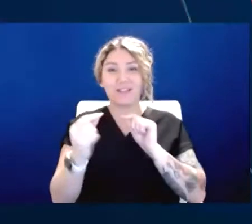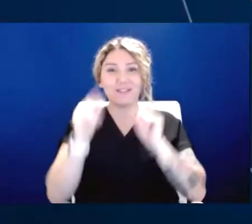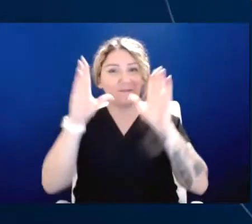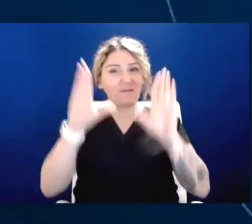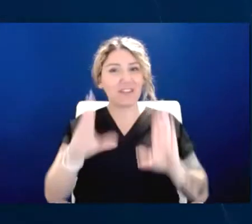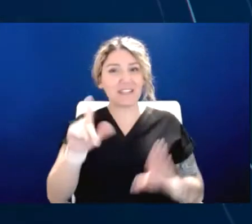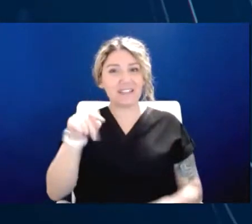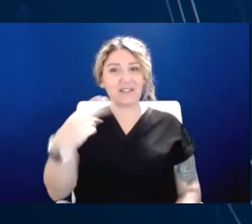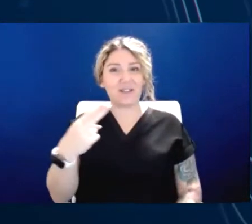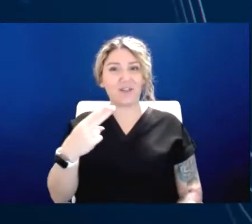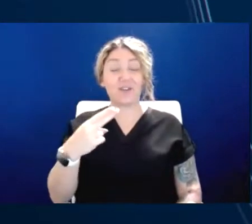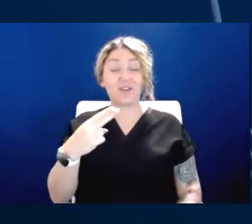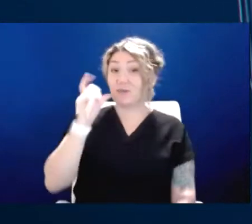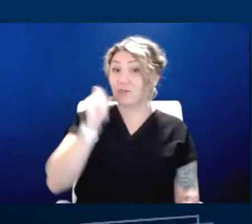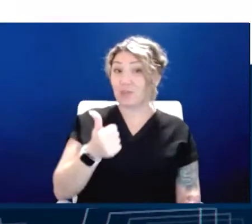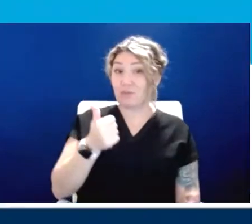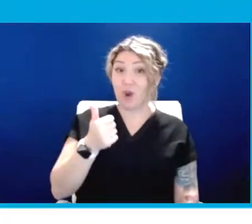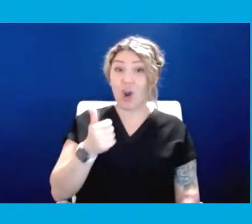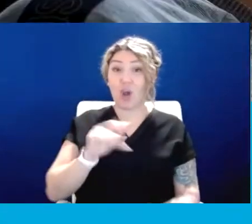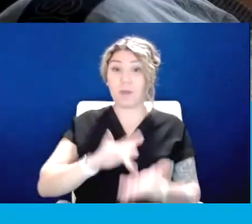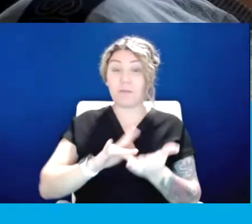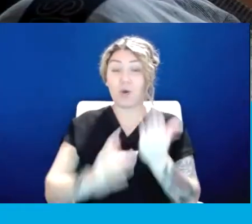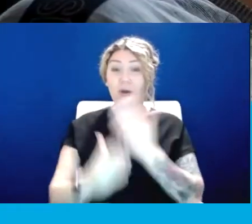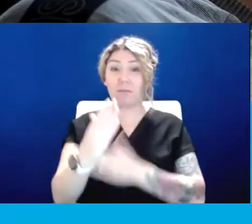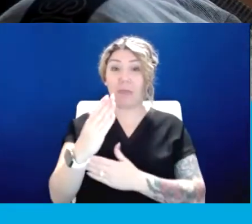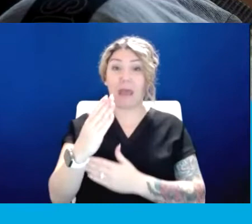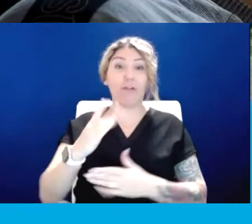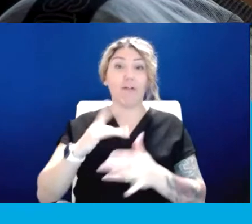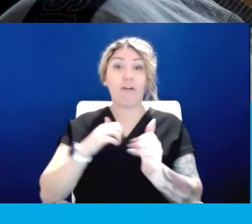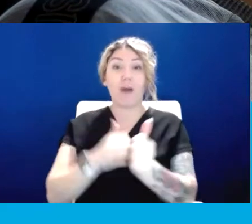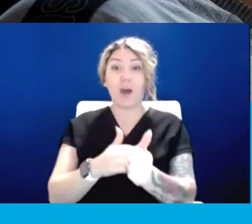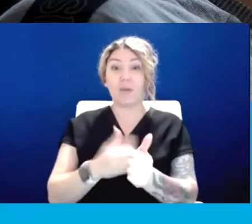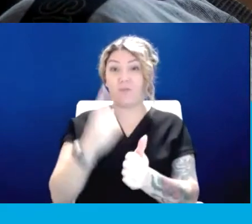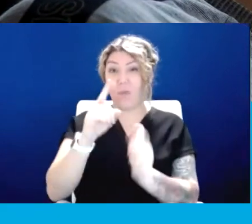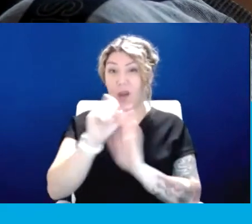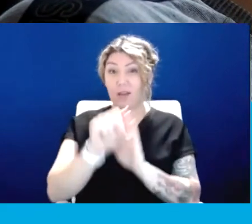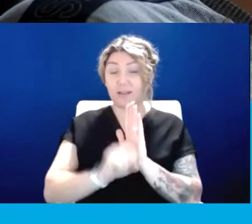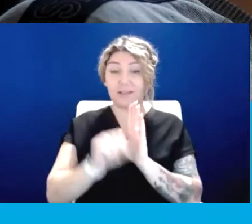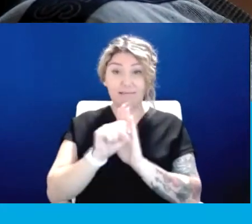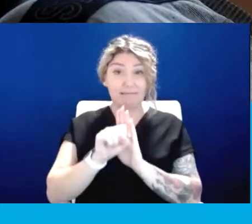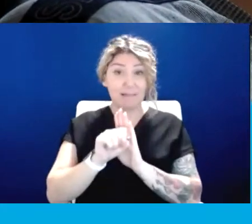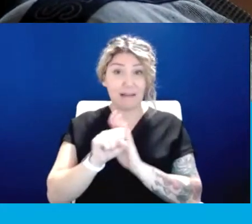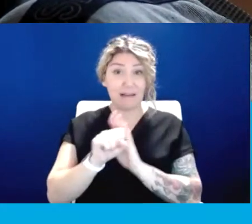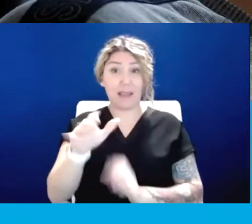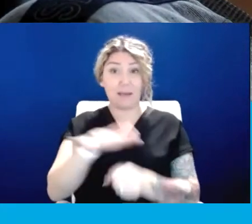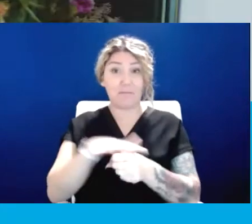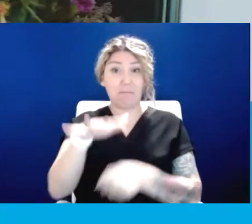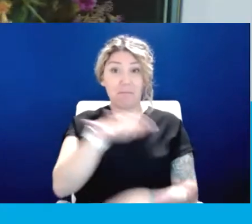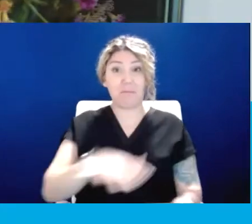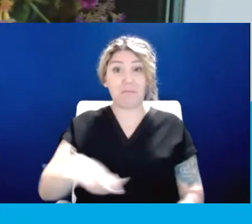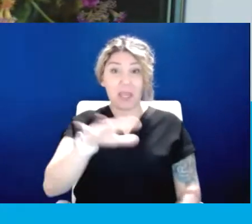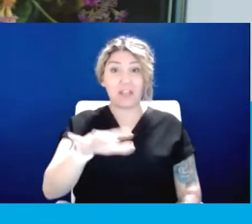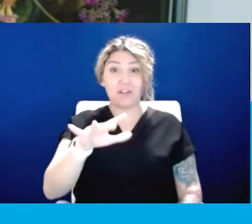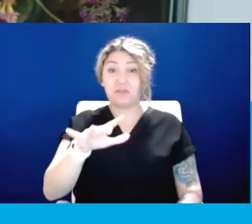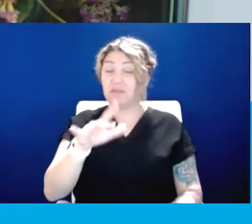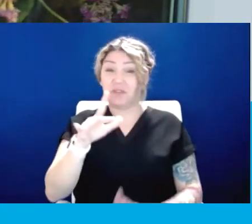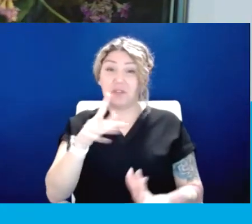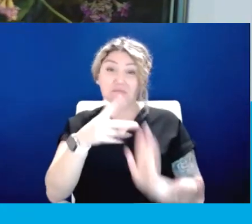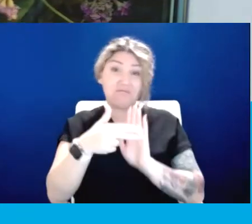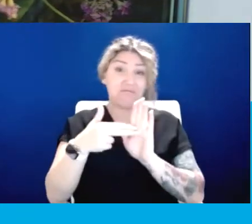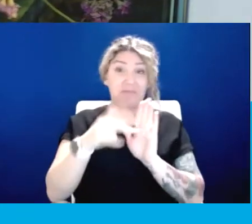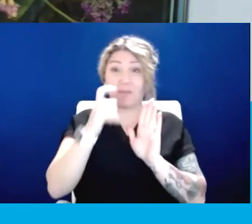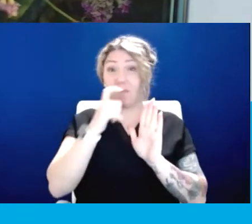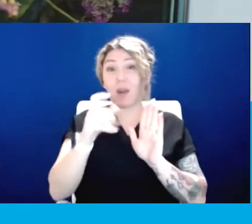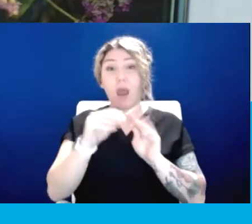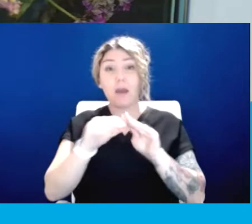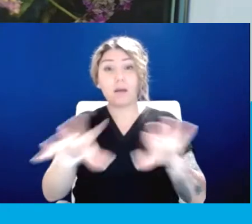Coming up tomorrow on the Morning Medical Update. One state in the metro no longer considers COVID a pandemic. Instead, they're now calling